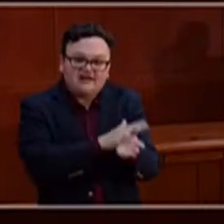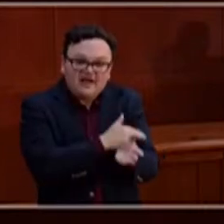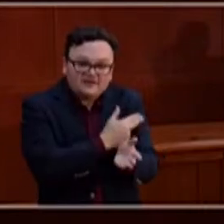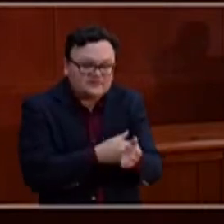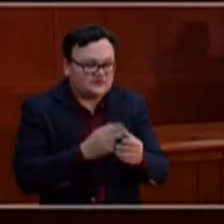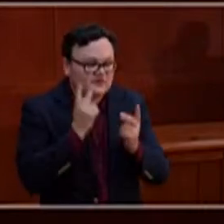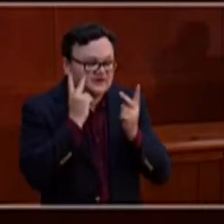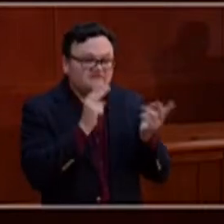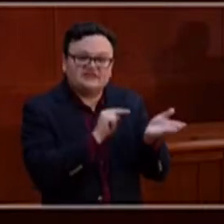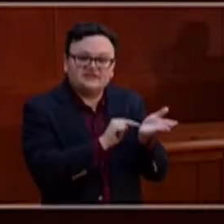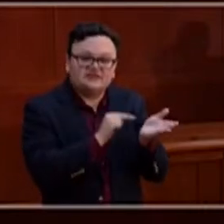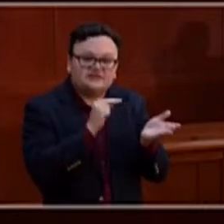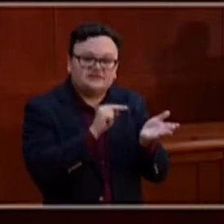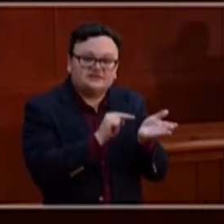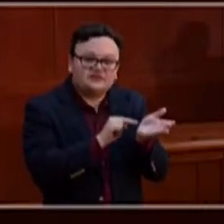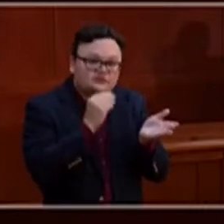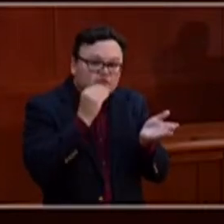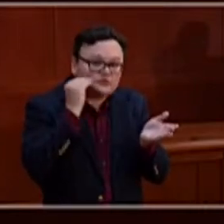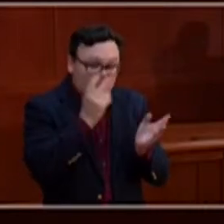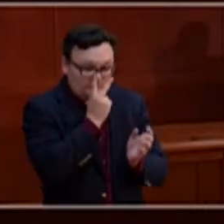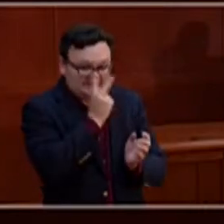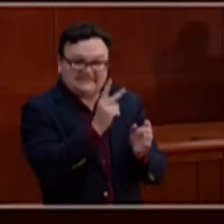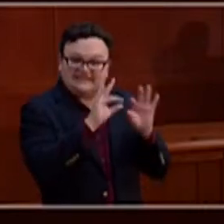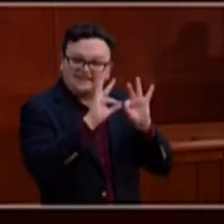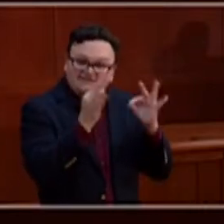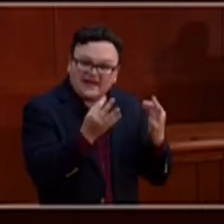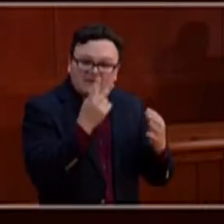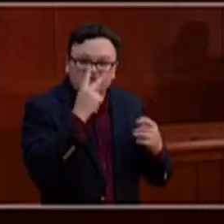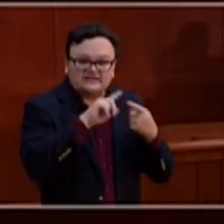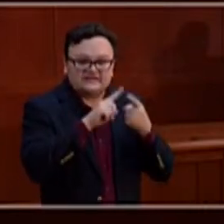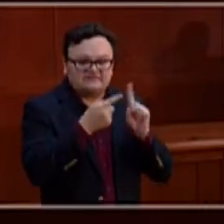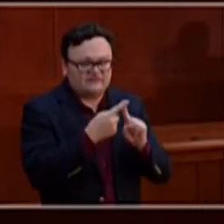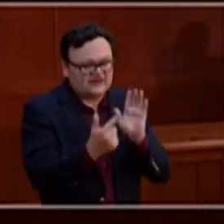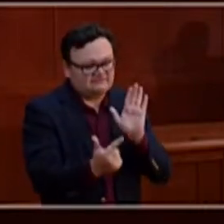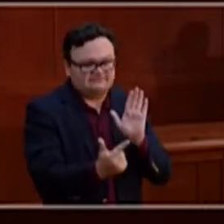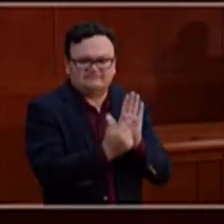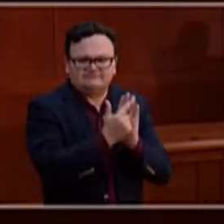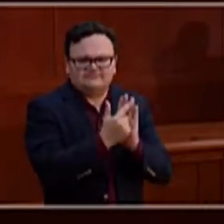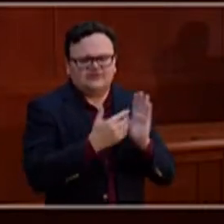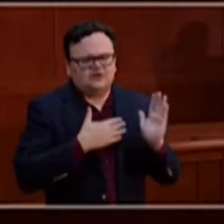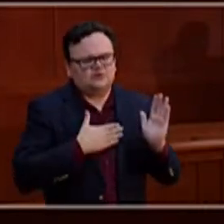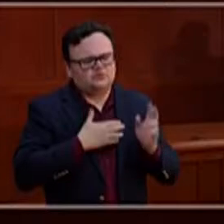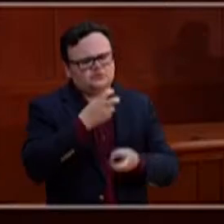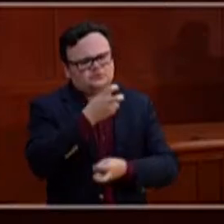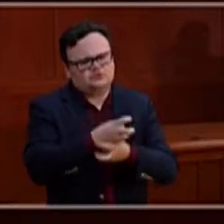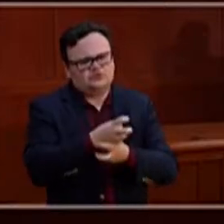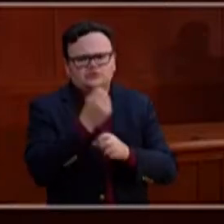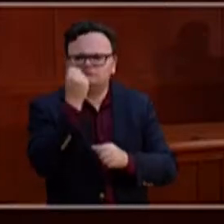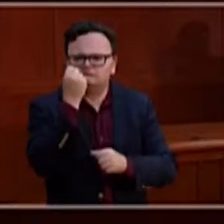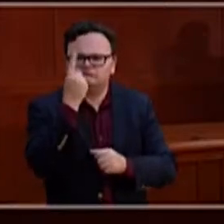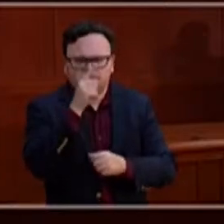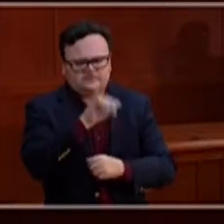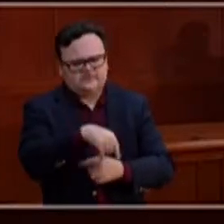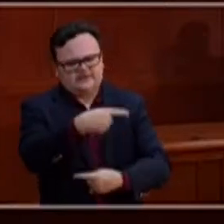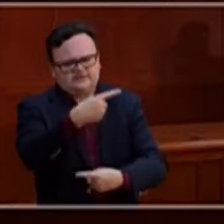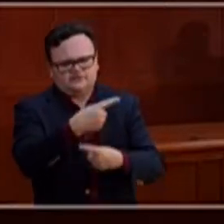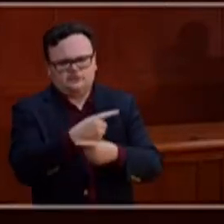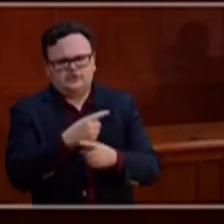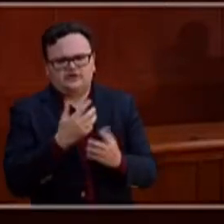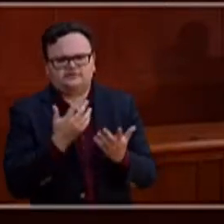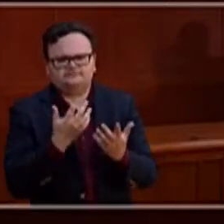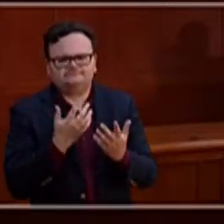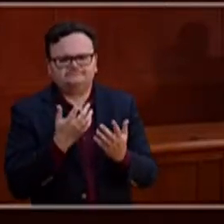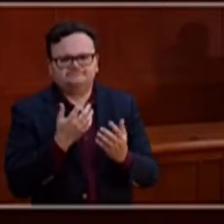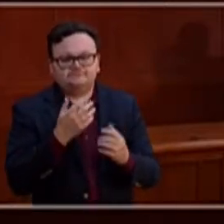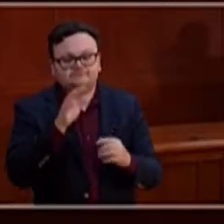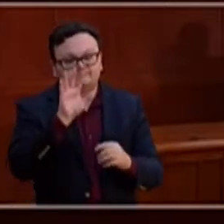But it was and remains the right thing to do. You know, I have shared before, I had my 87-year-old